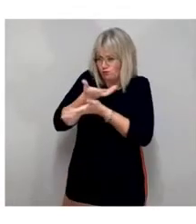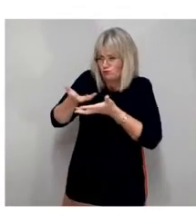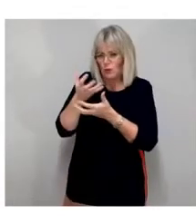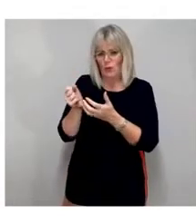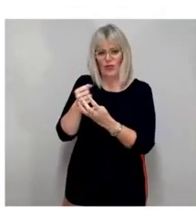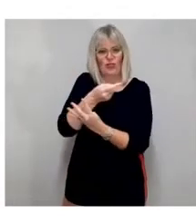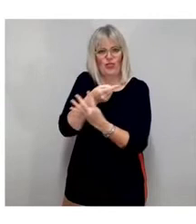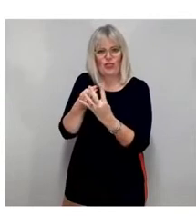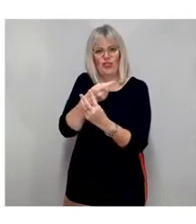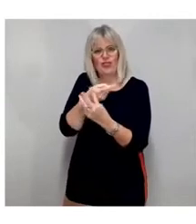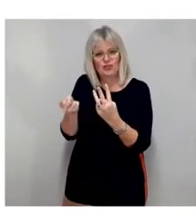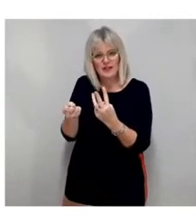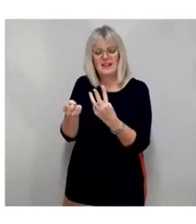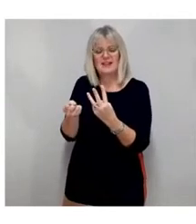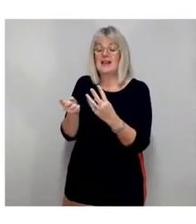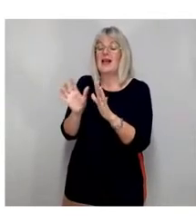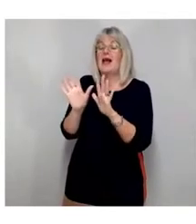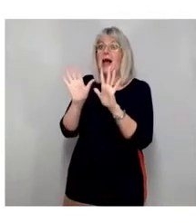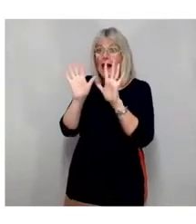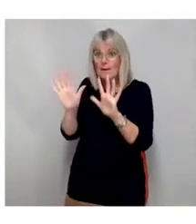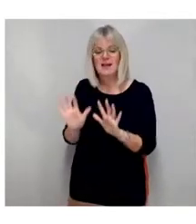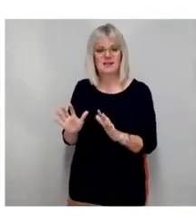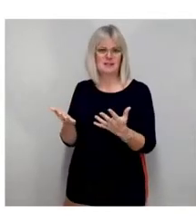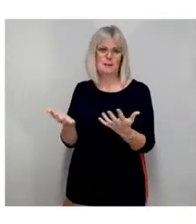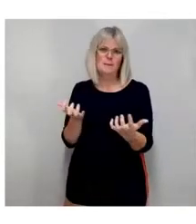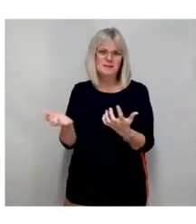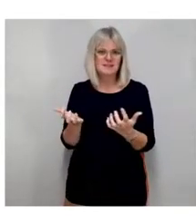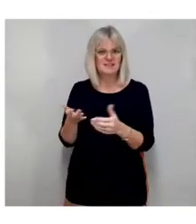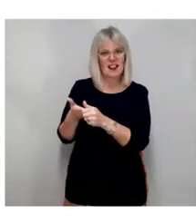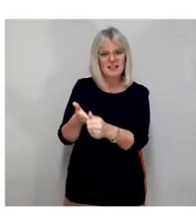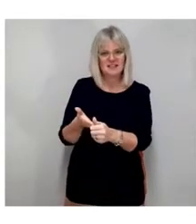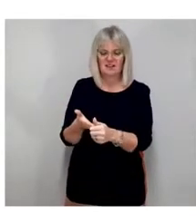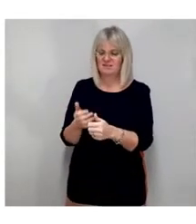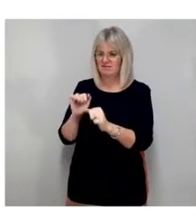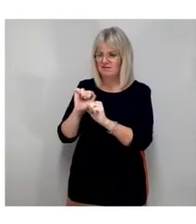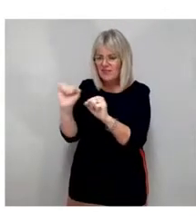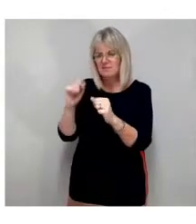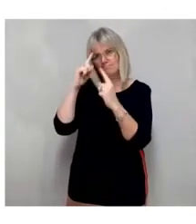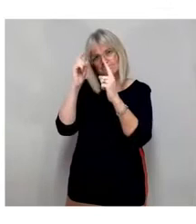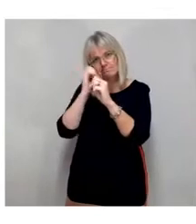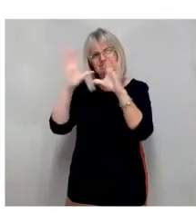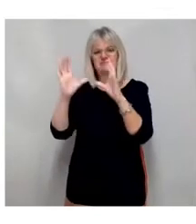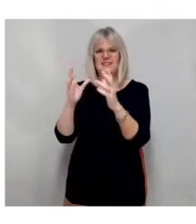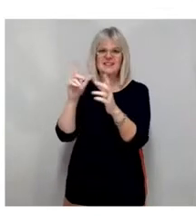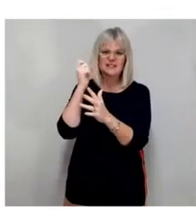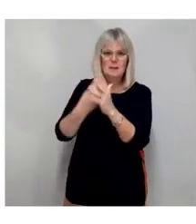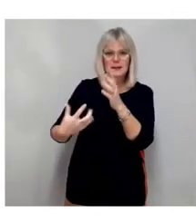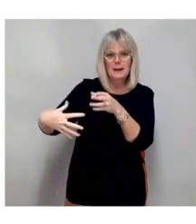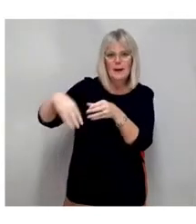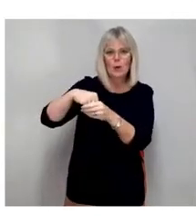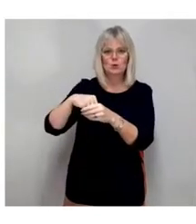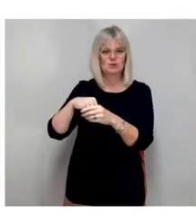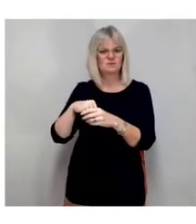amazing business leaders who've all made commitments around disability inclusion. We're going to chat today about the journey to disability inclusion and